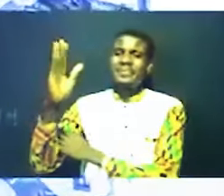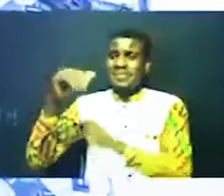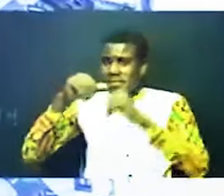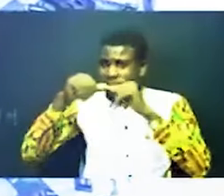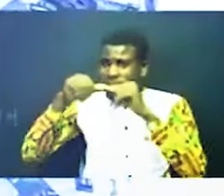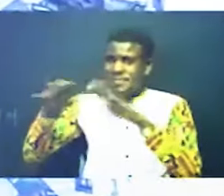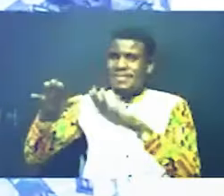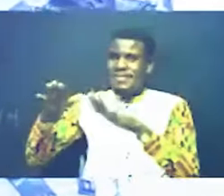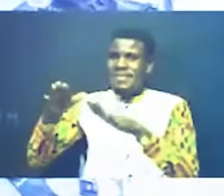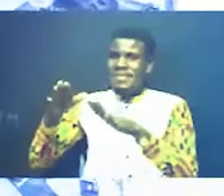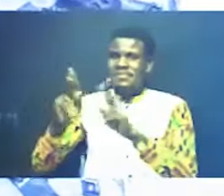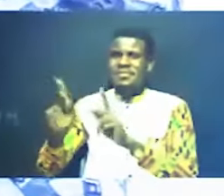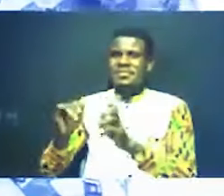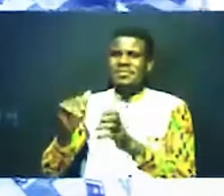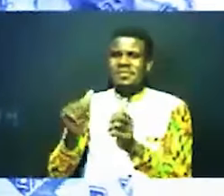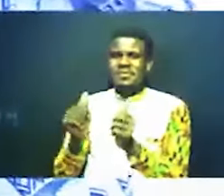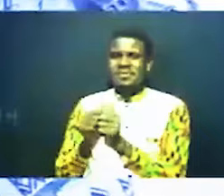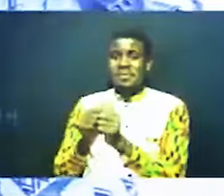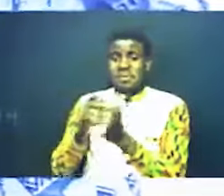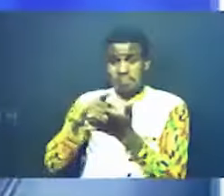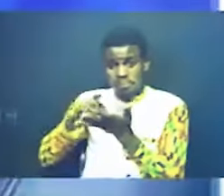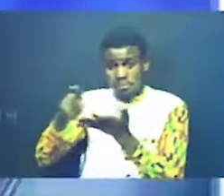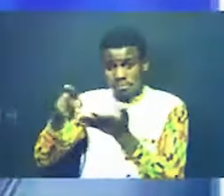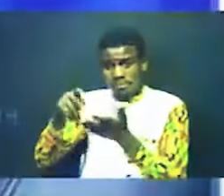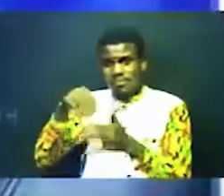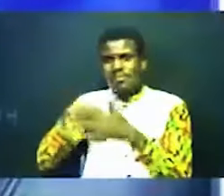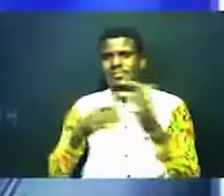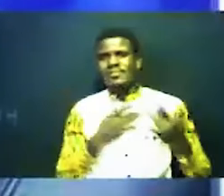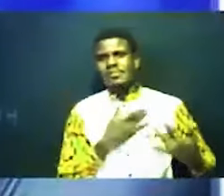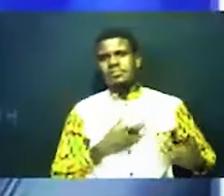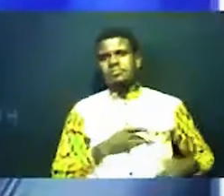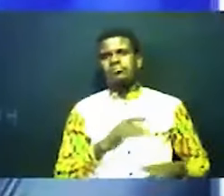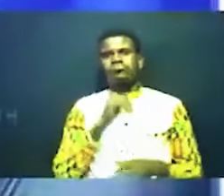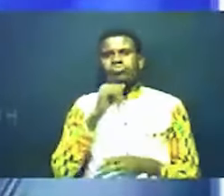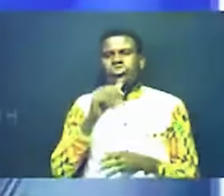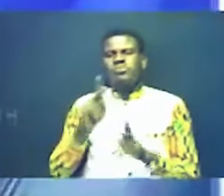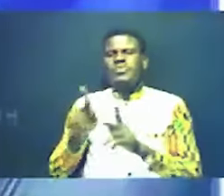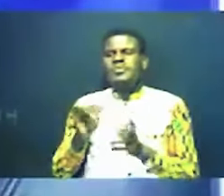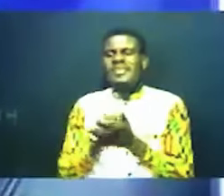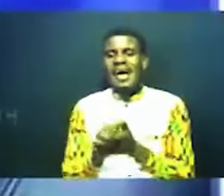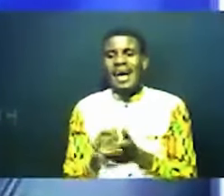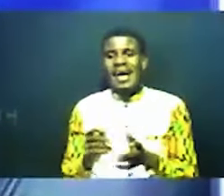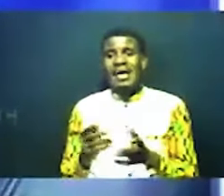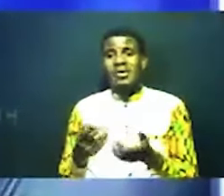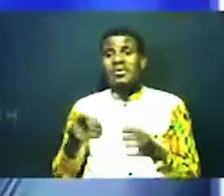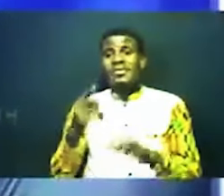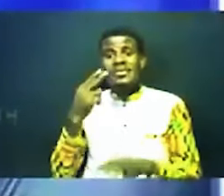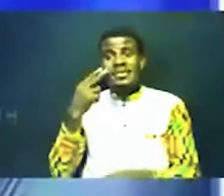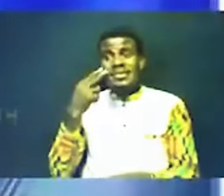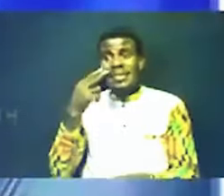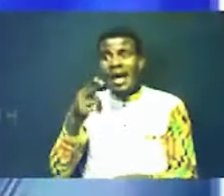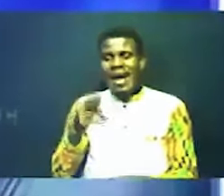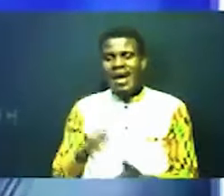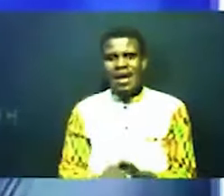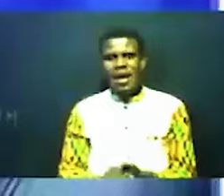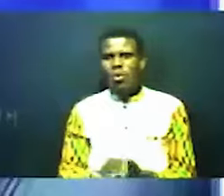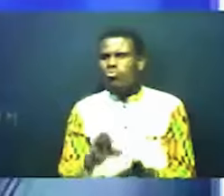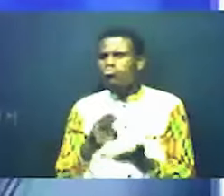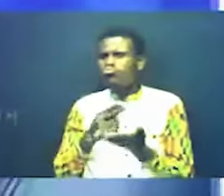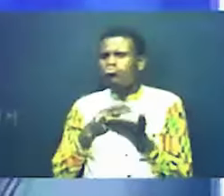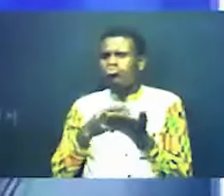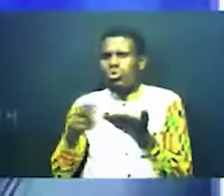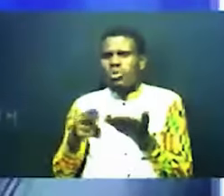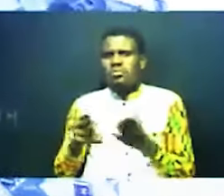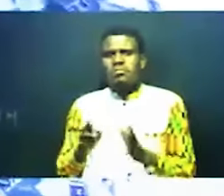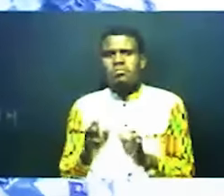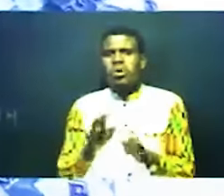Blessed are the pure in heart. Not those who appear sanctimonious or walk with their hands at their back. No.